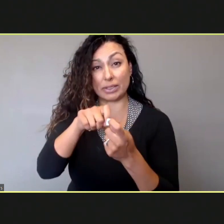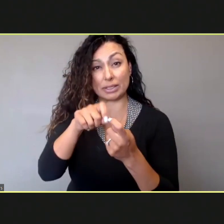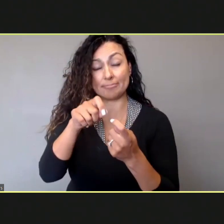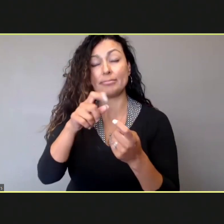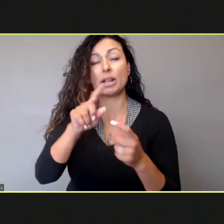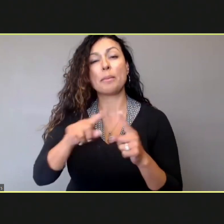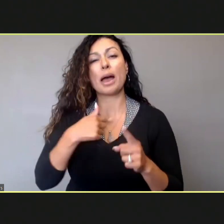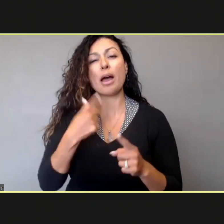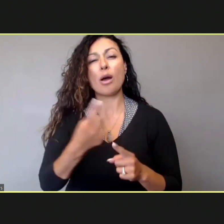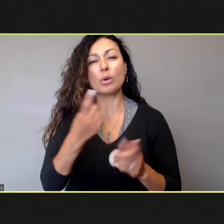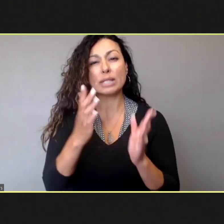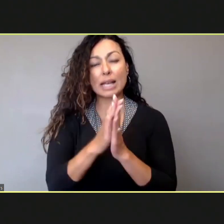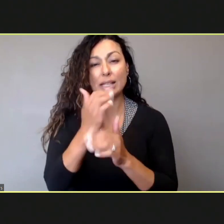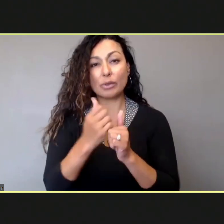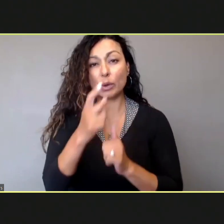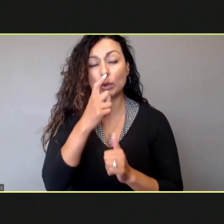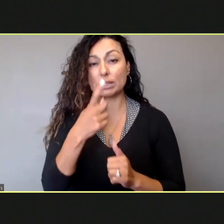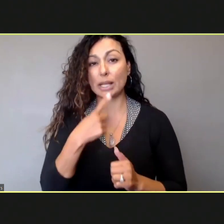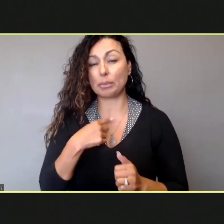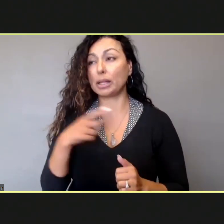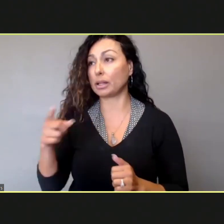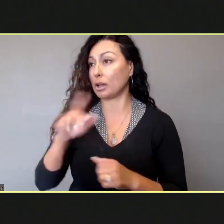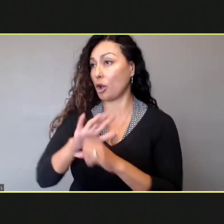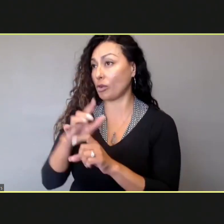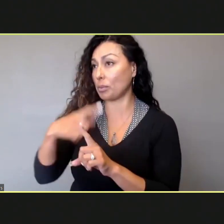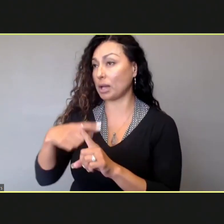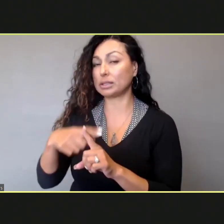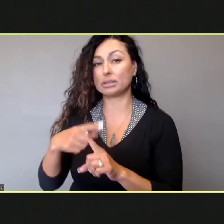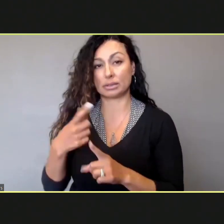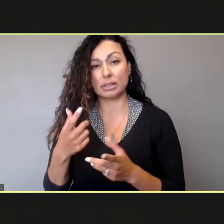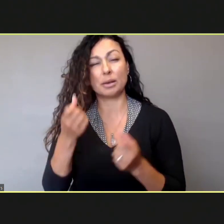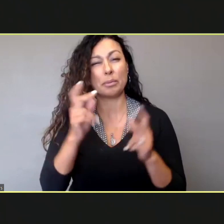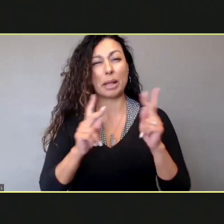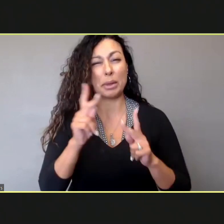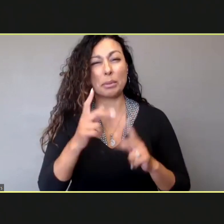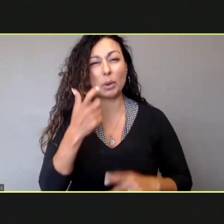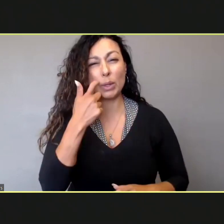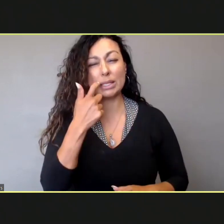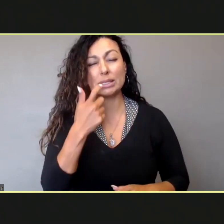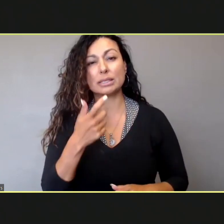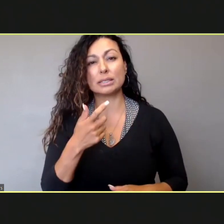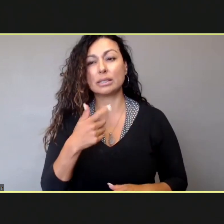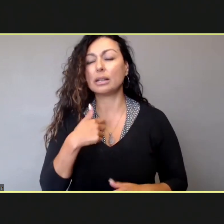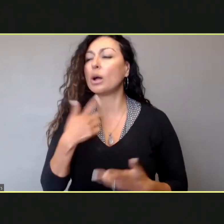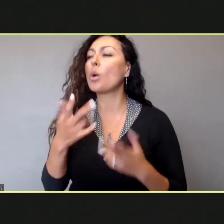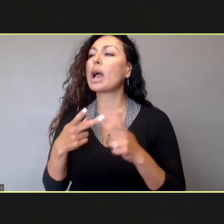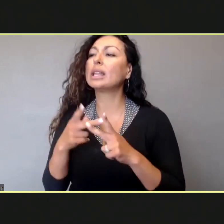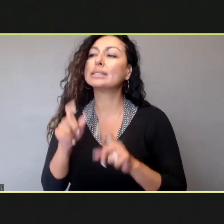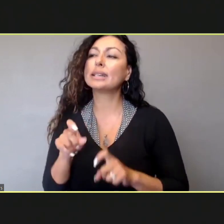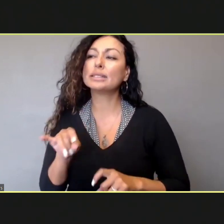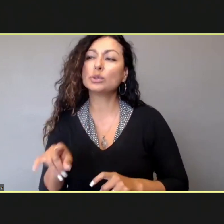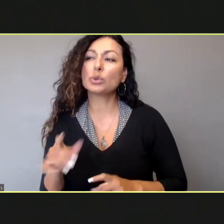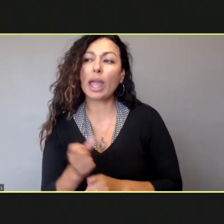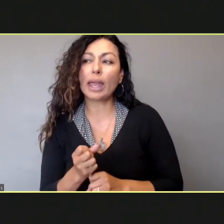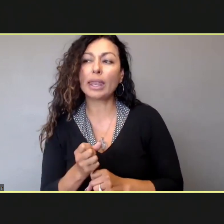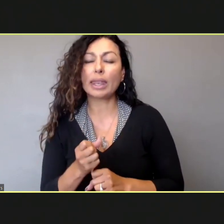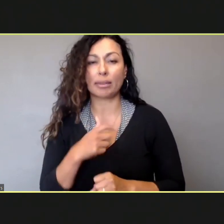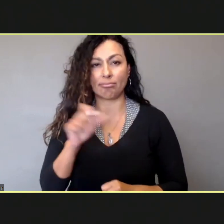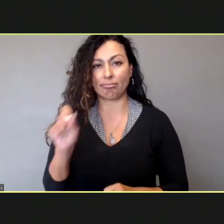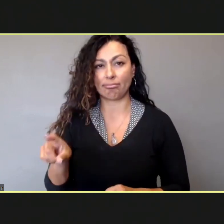always ask everybody who tells me they're COVID positive, and there's been a bunch of people lately, like, what kind of test did you get? And, you know, I would say